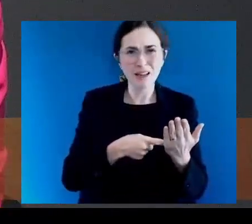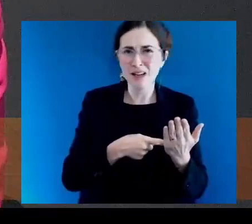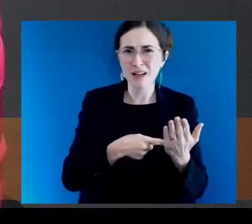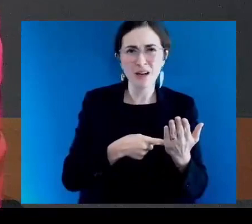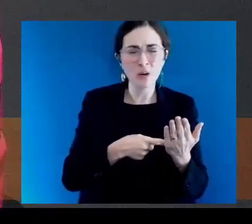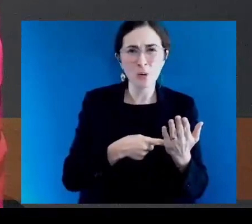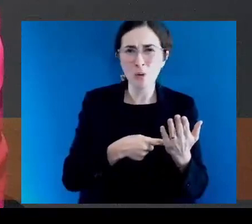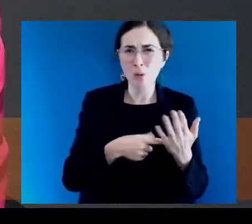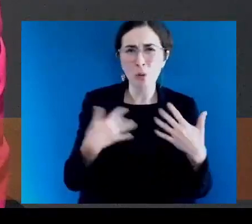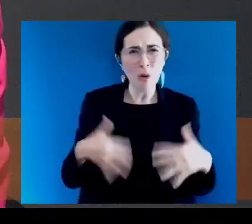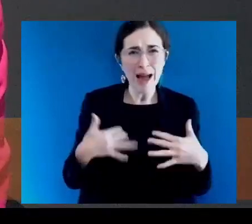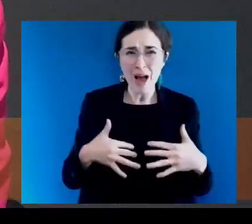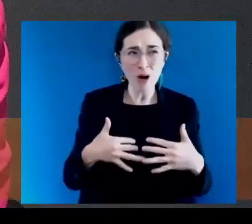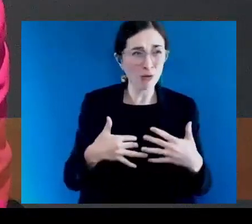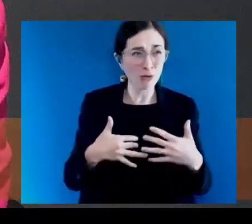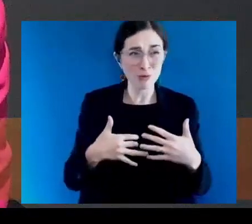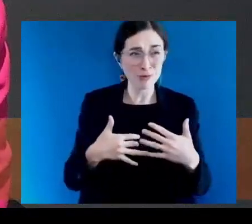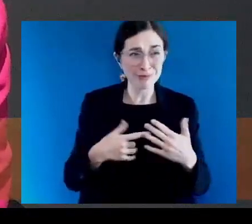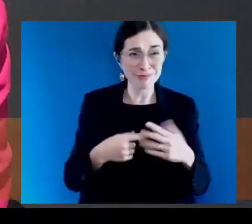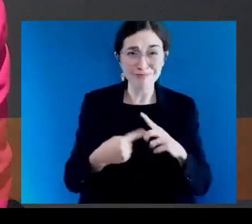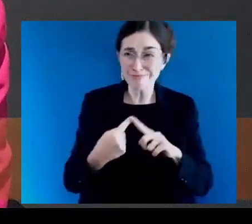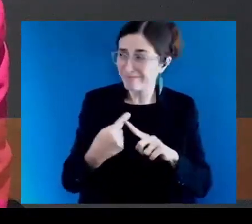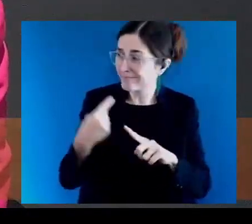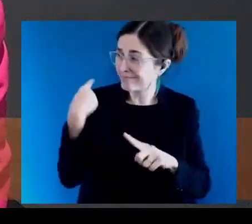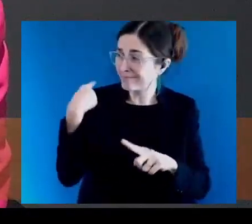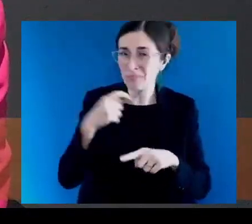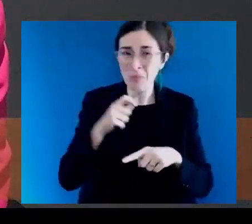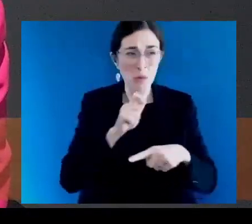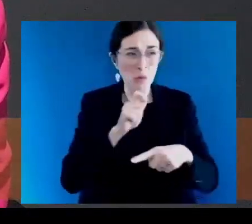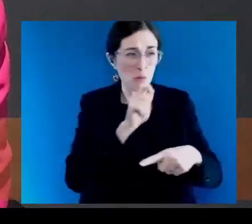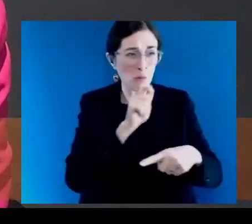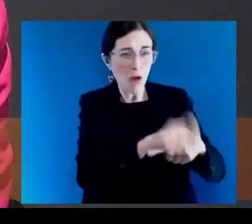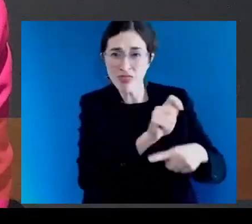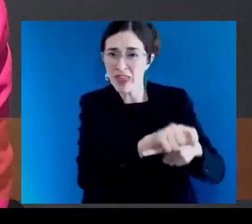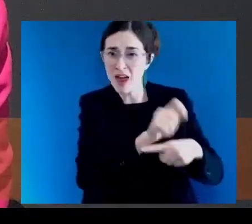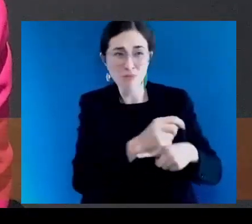been ignored in our spaces for this time.